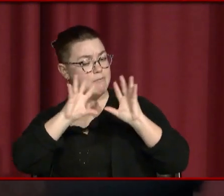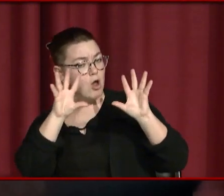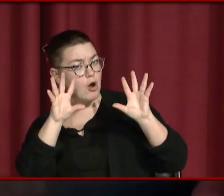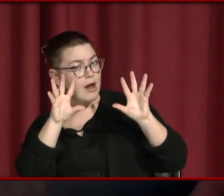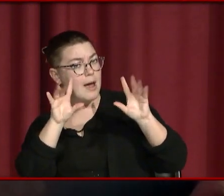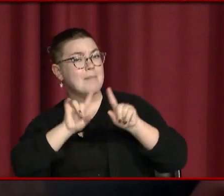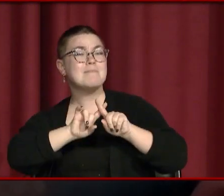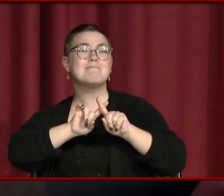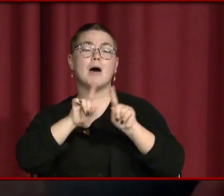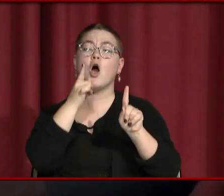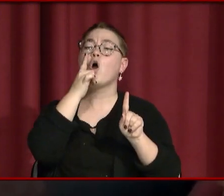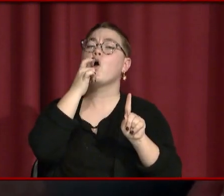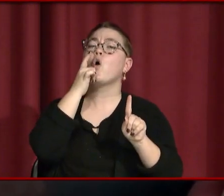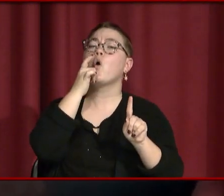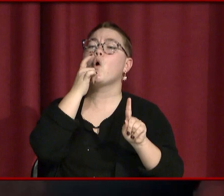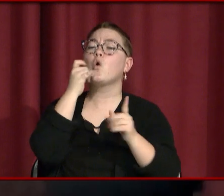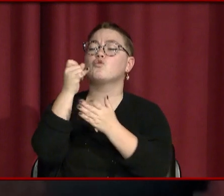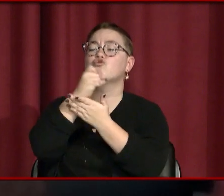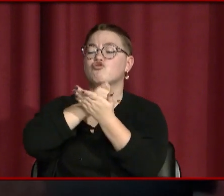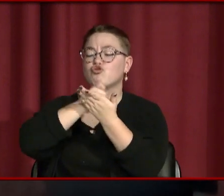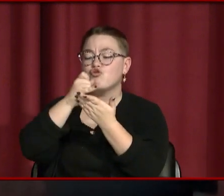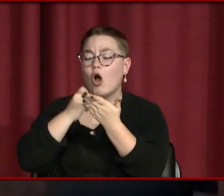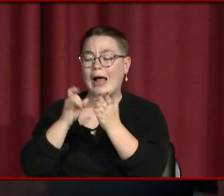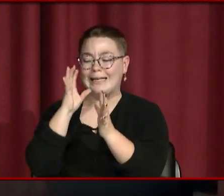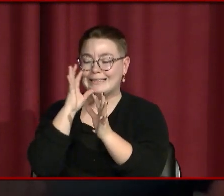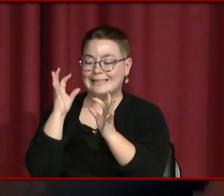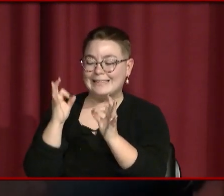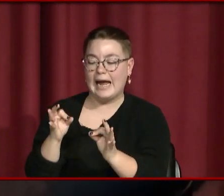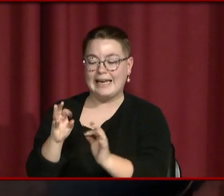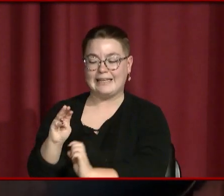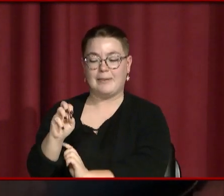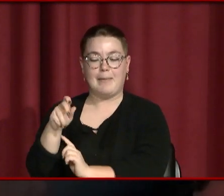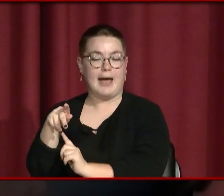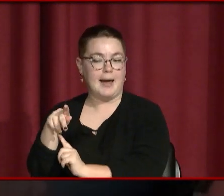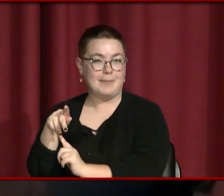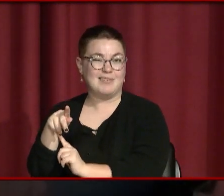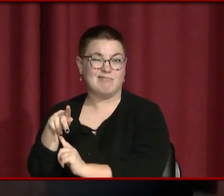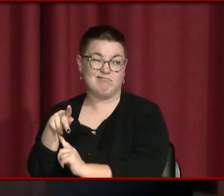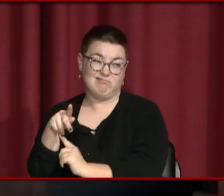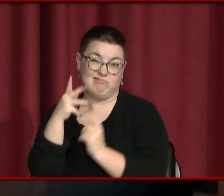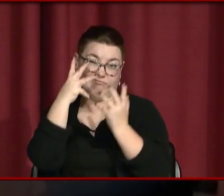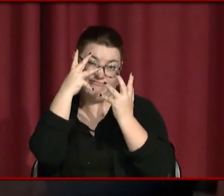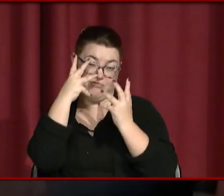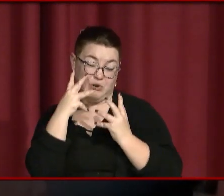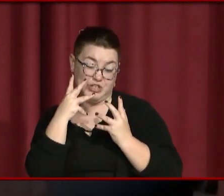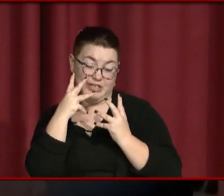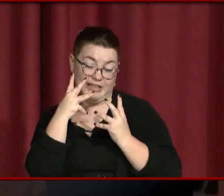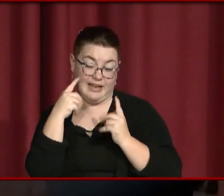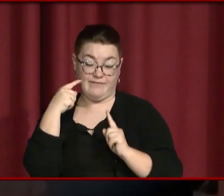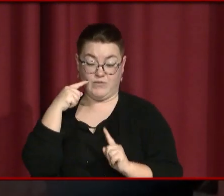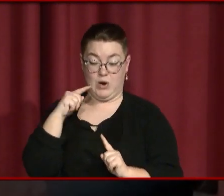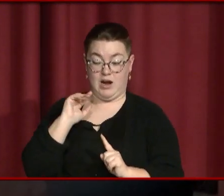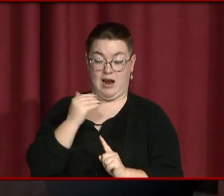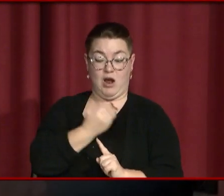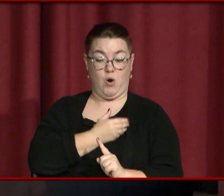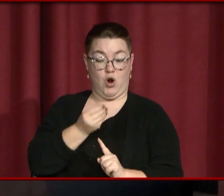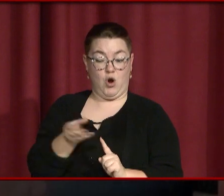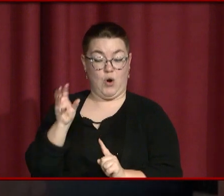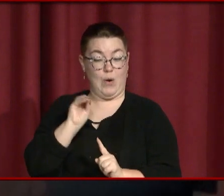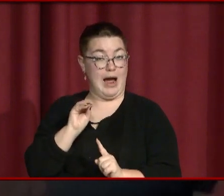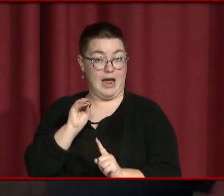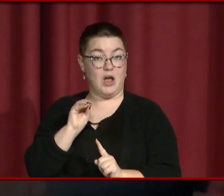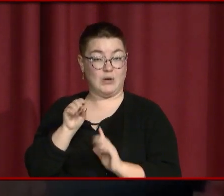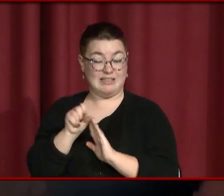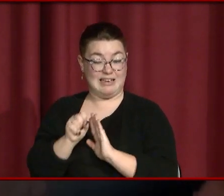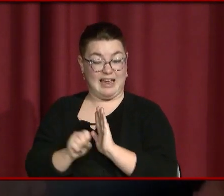is who draws those maps. And unfortunately, the politicians on the redistricting commission here in Ohio